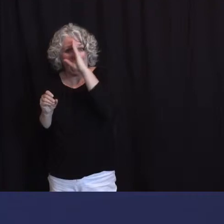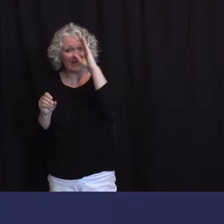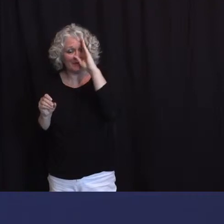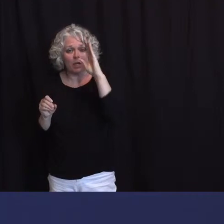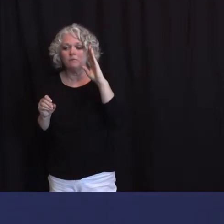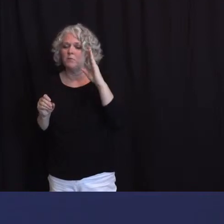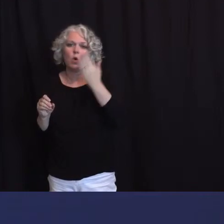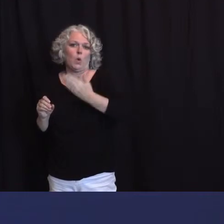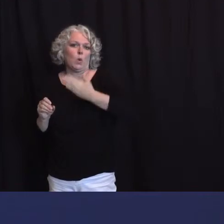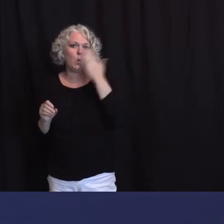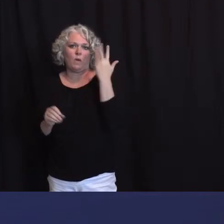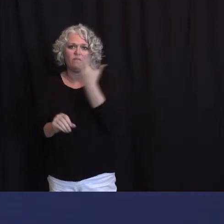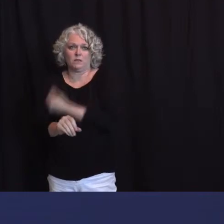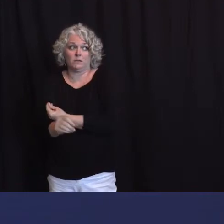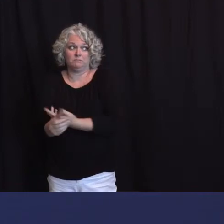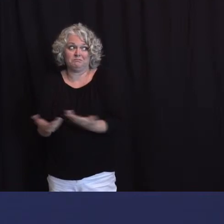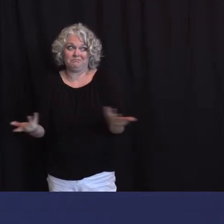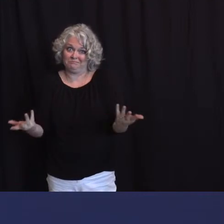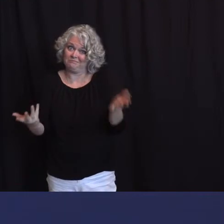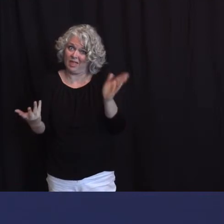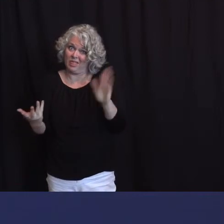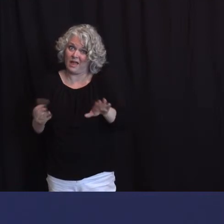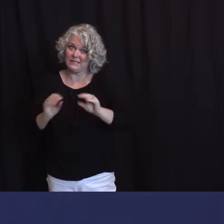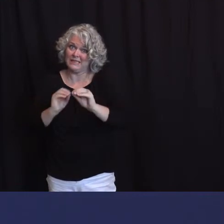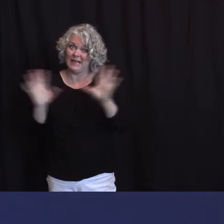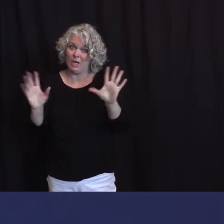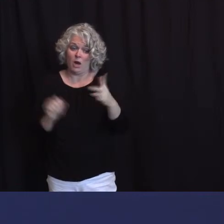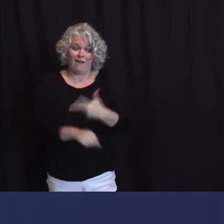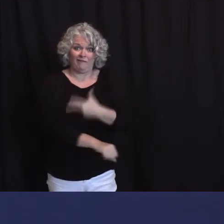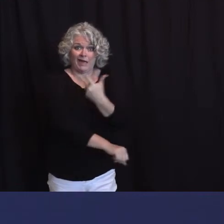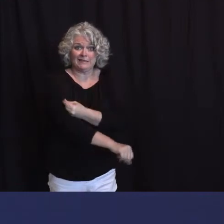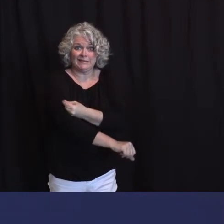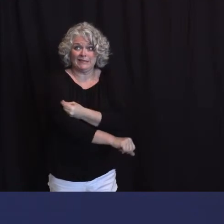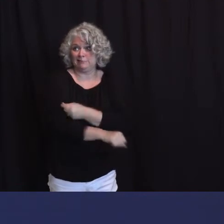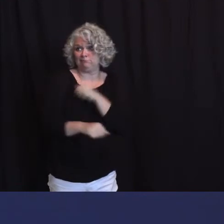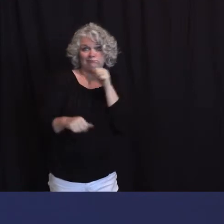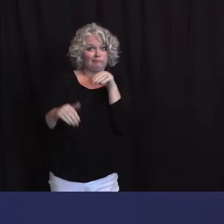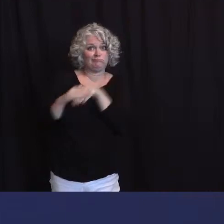folks, it's crystal clear. Getting vaccinated will keep you out of the hospital.